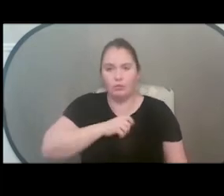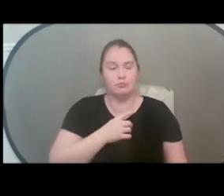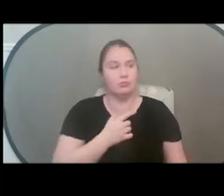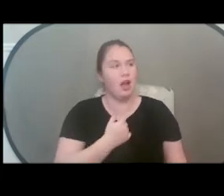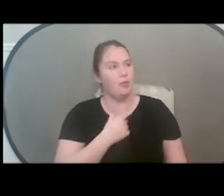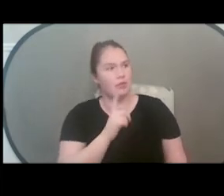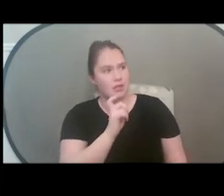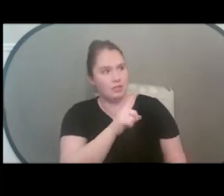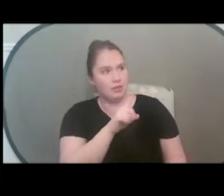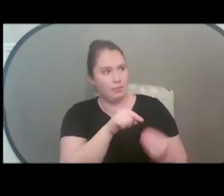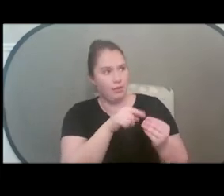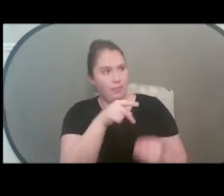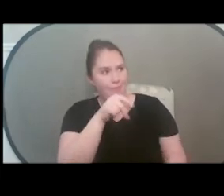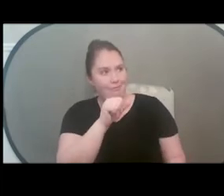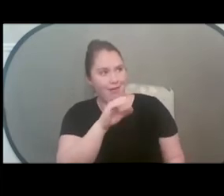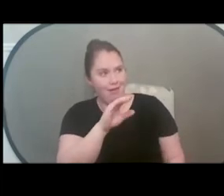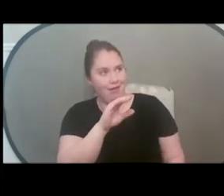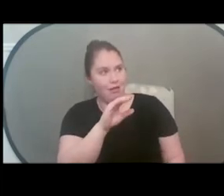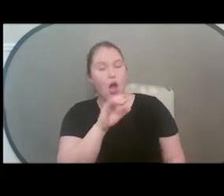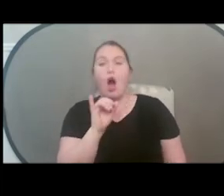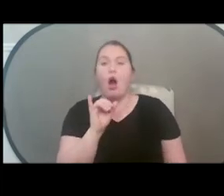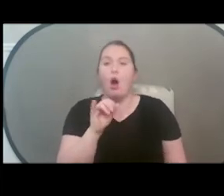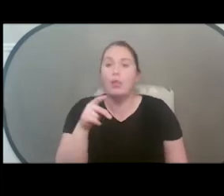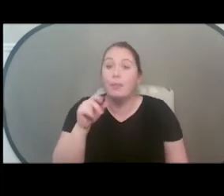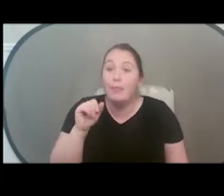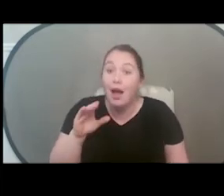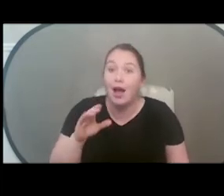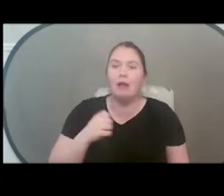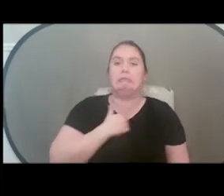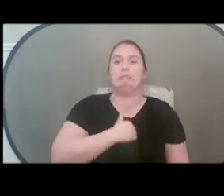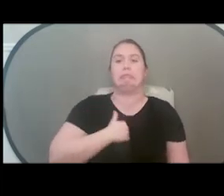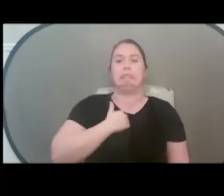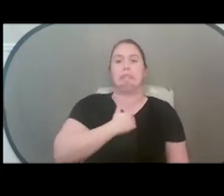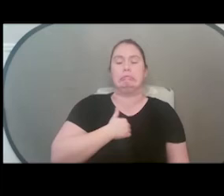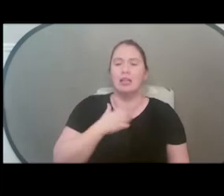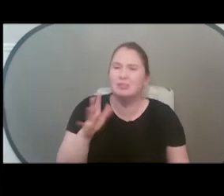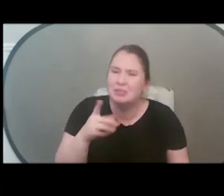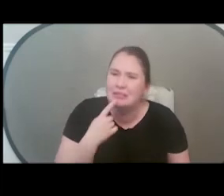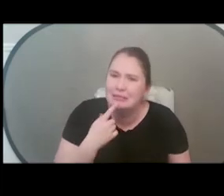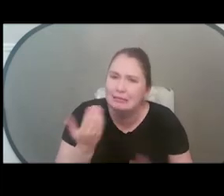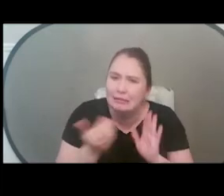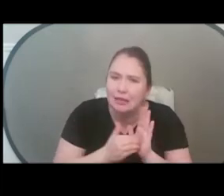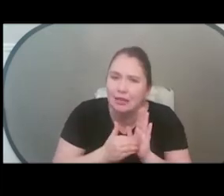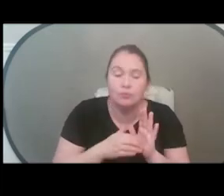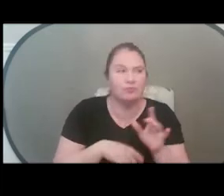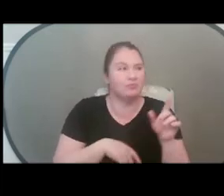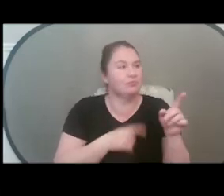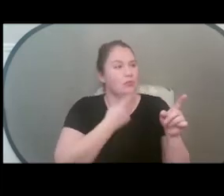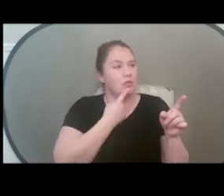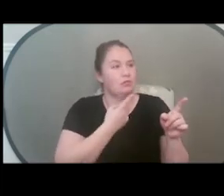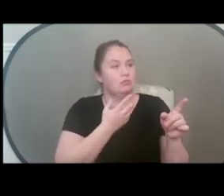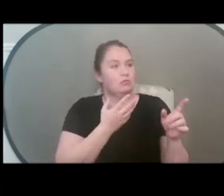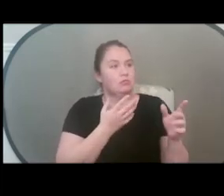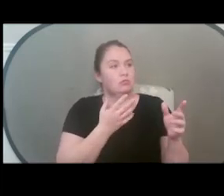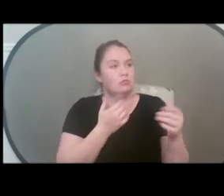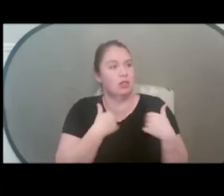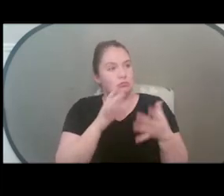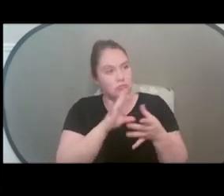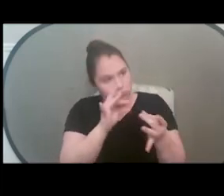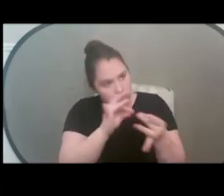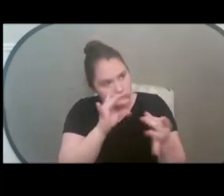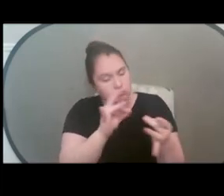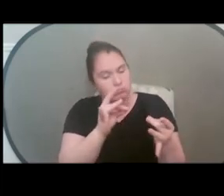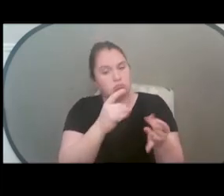auditorium. Oh, the auditorium. So sorry, I apologize. What was that? So there was discussion about the renovating or the creation